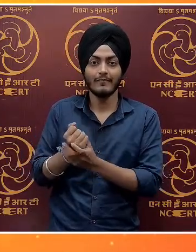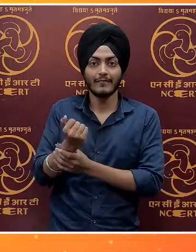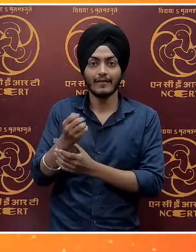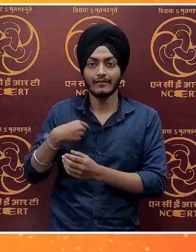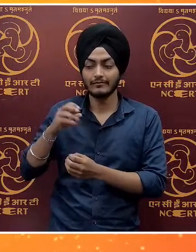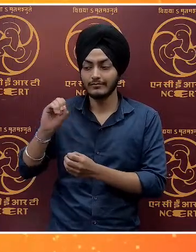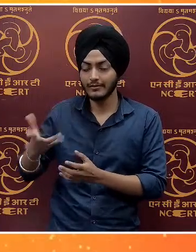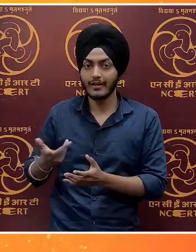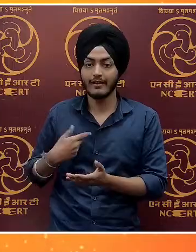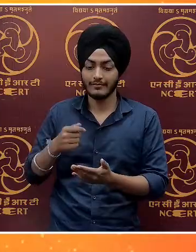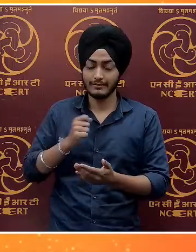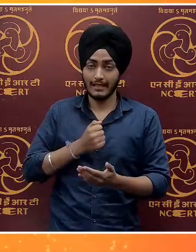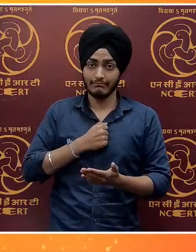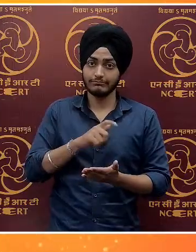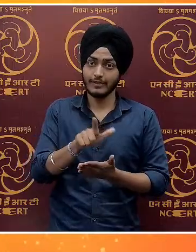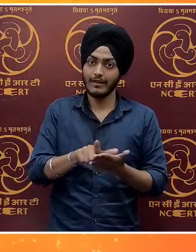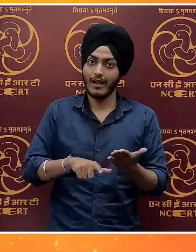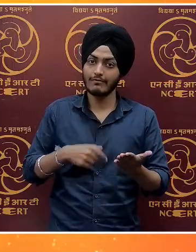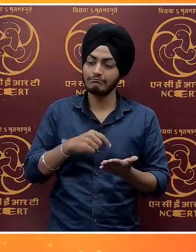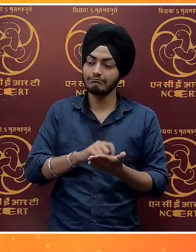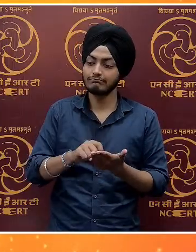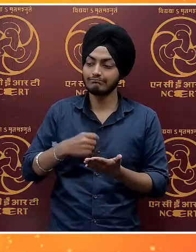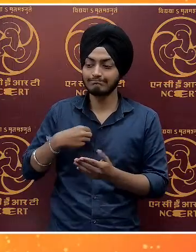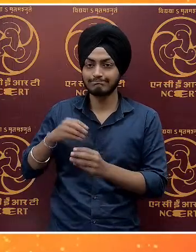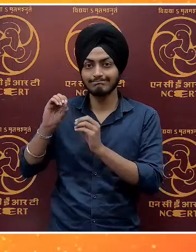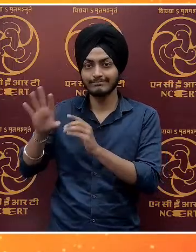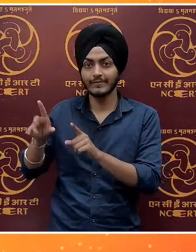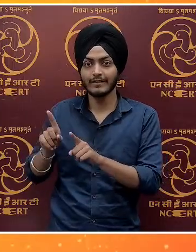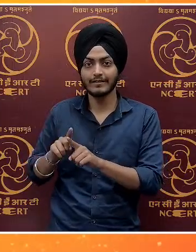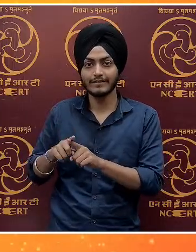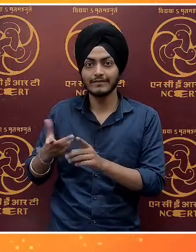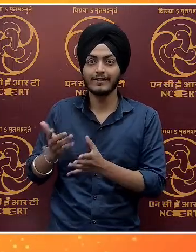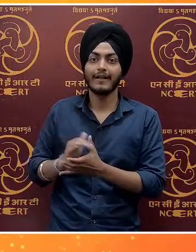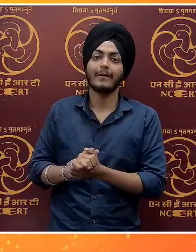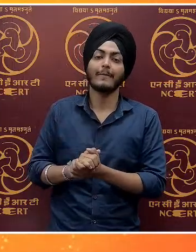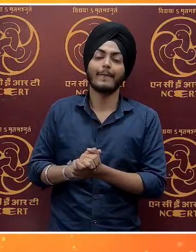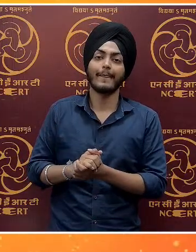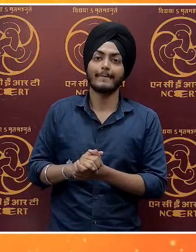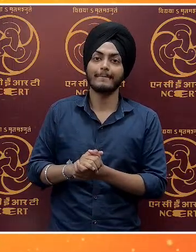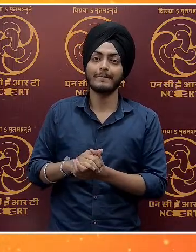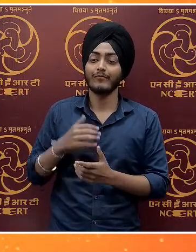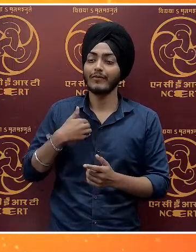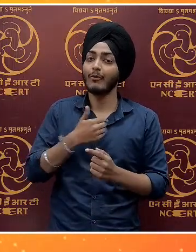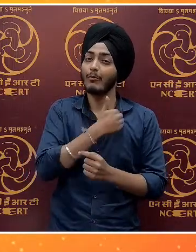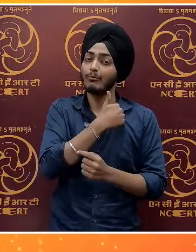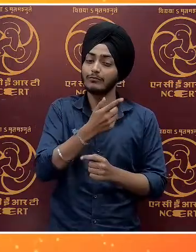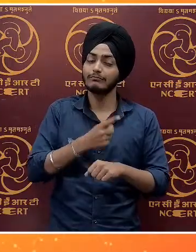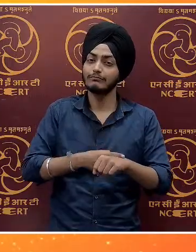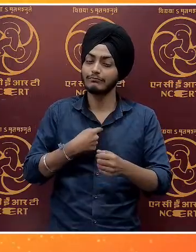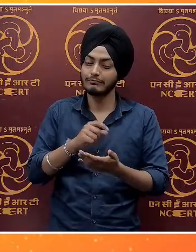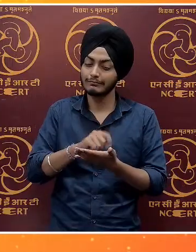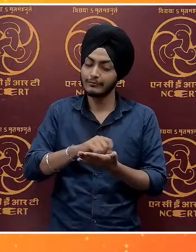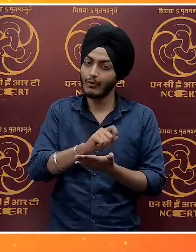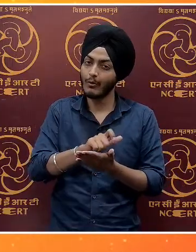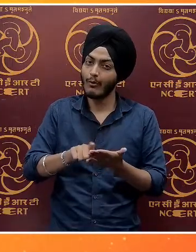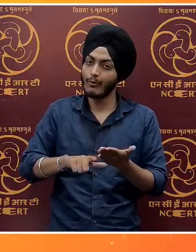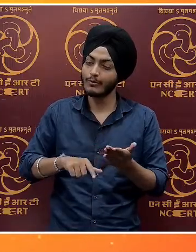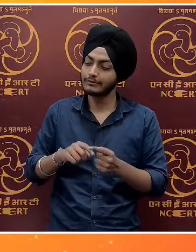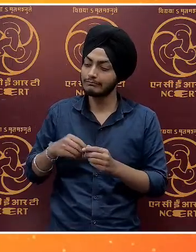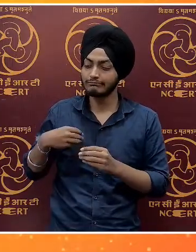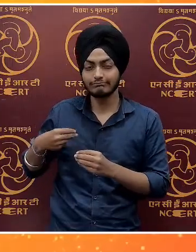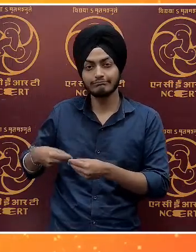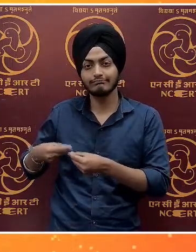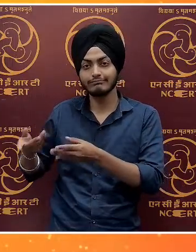to embrace our friendship bonds, to cherish what we have built throughout the years. Yes. And if we talk about the little children,